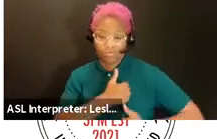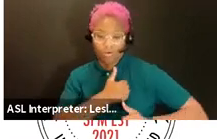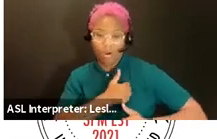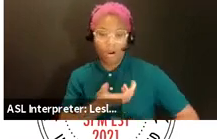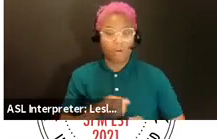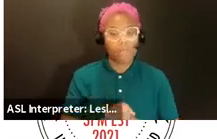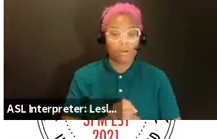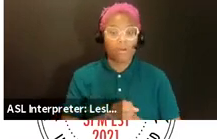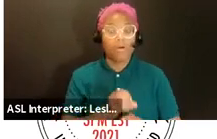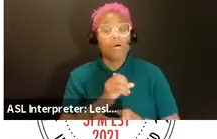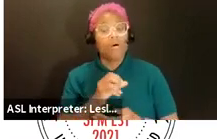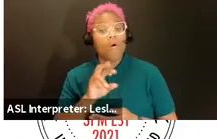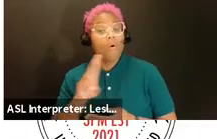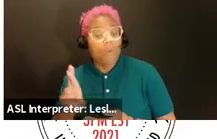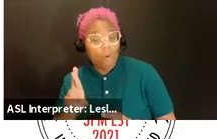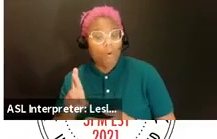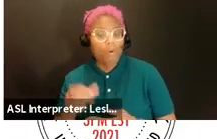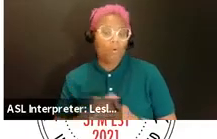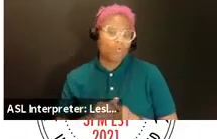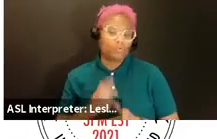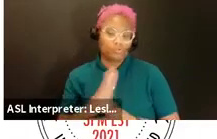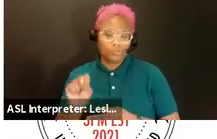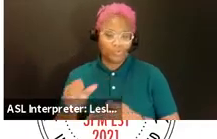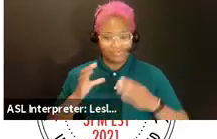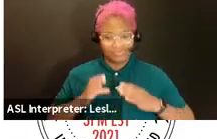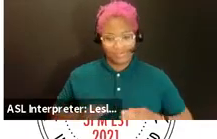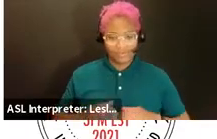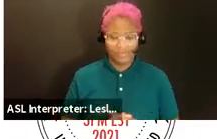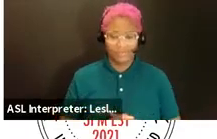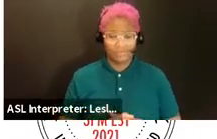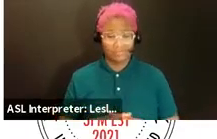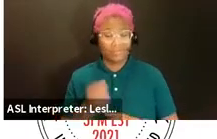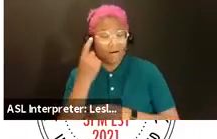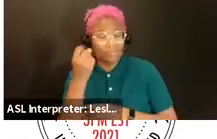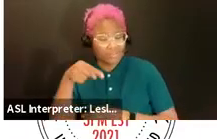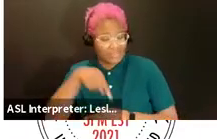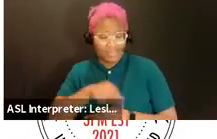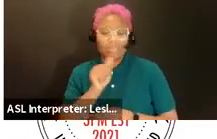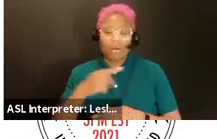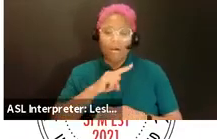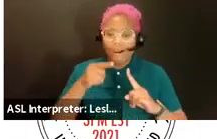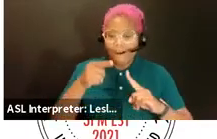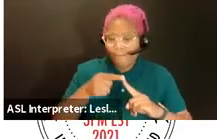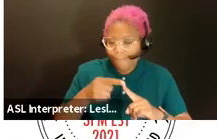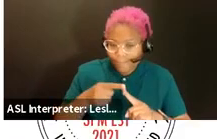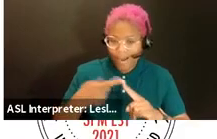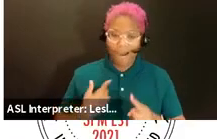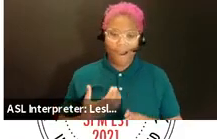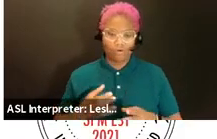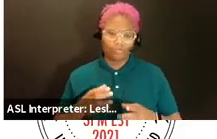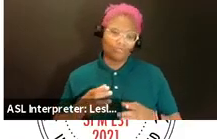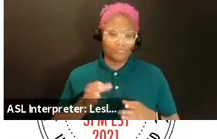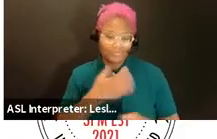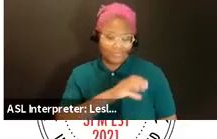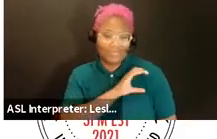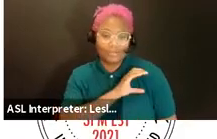are working. It's important to notice that this is not about travelers' citizenship. It's about where they were physically prior to